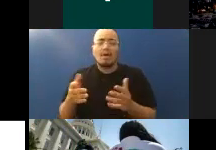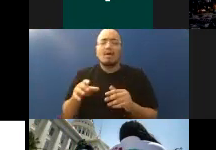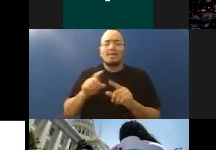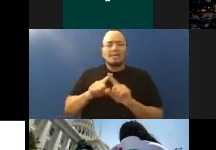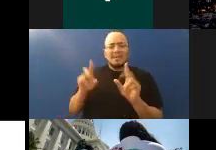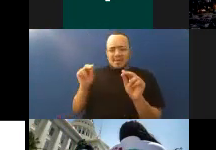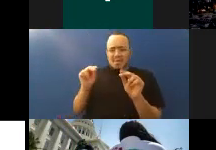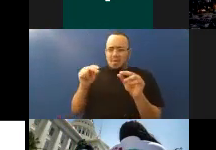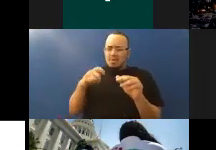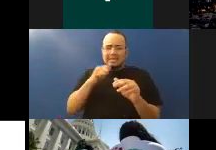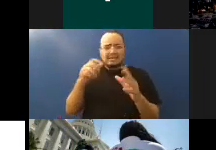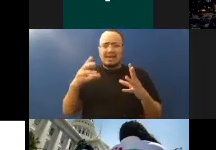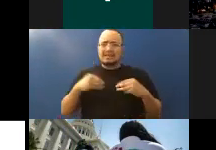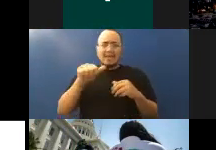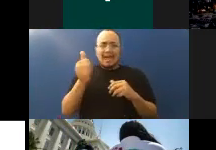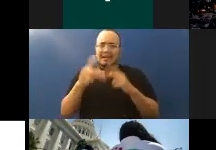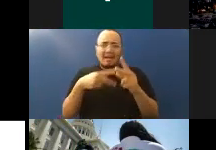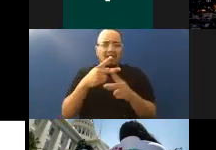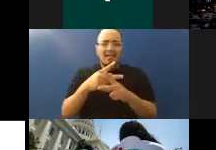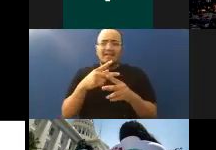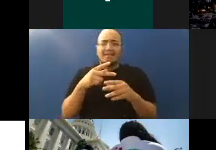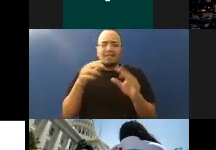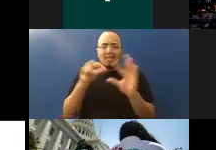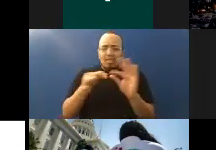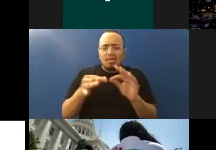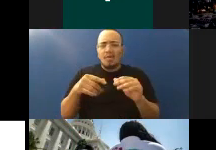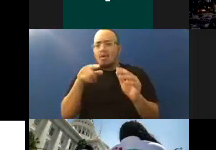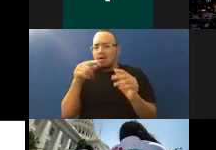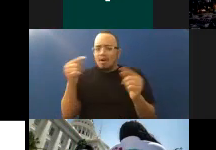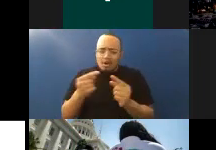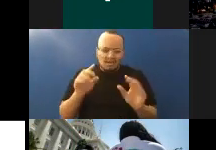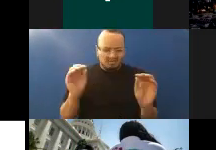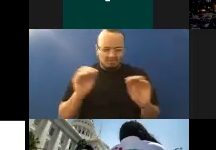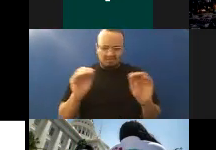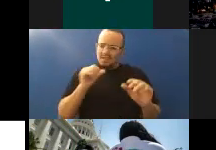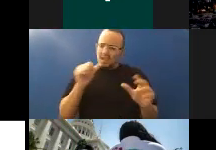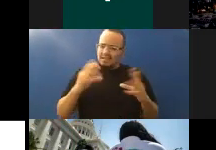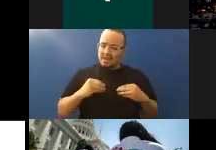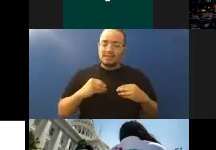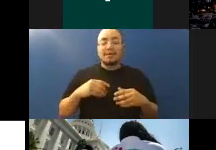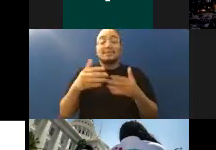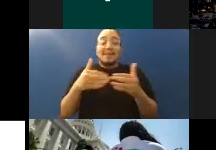of gender violence, let's not have any violence, you know? So anyway, thank you so much for allowing me